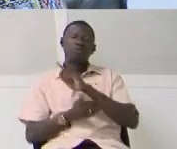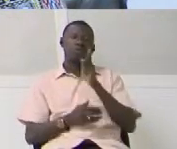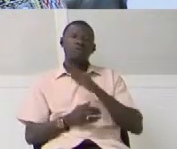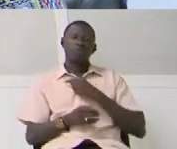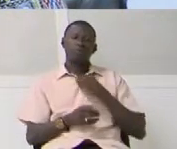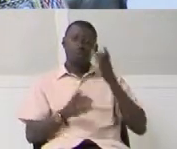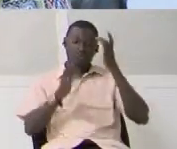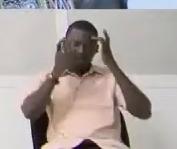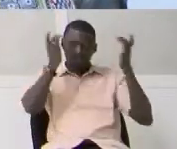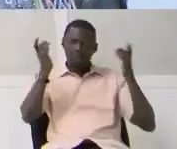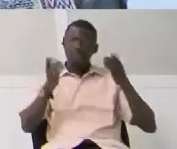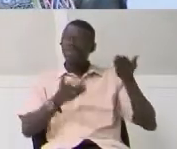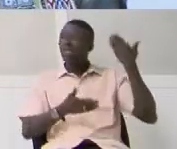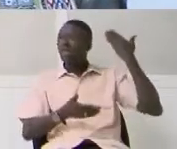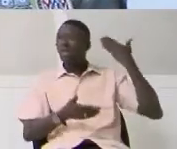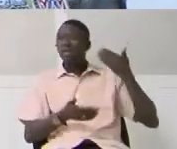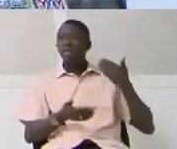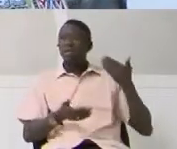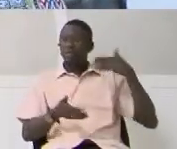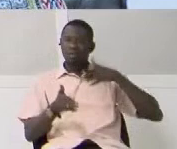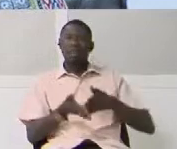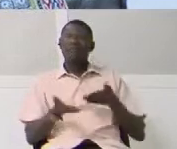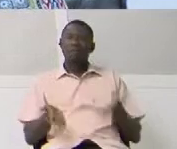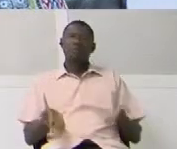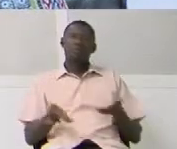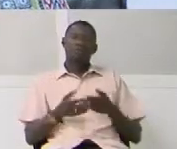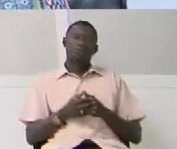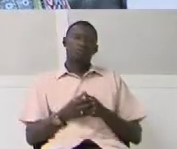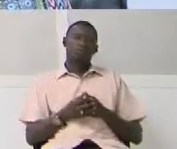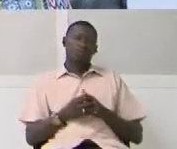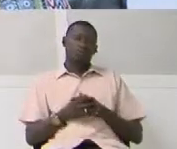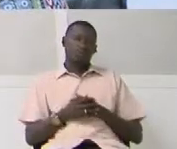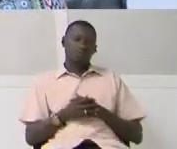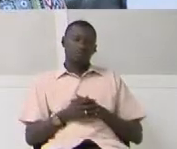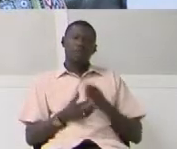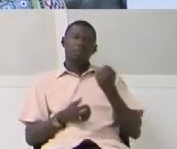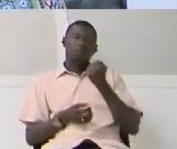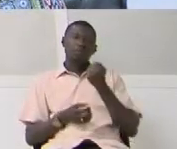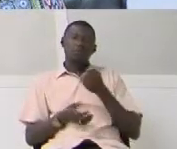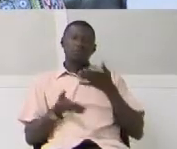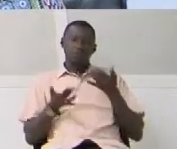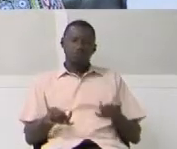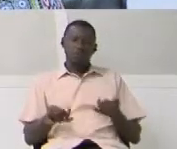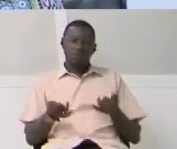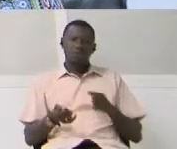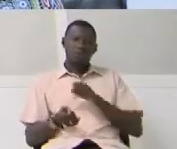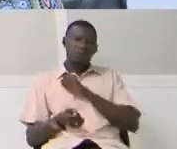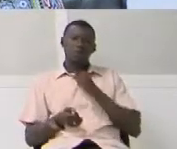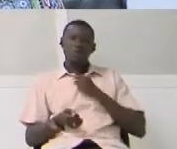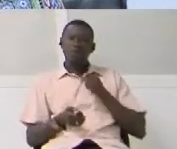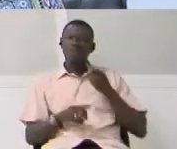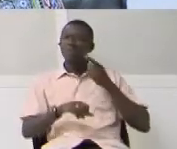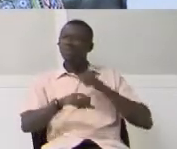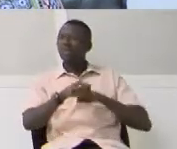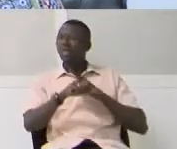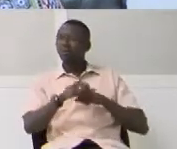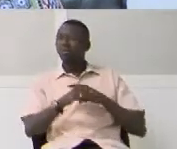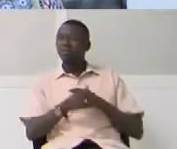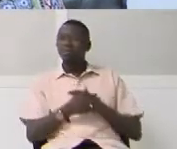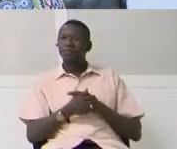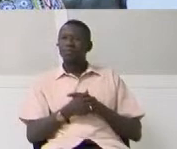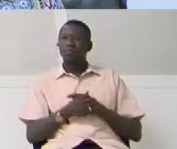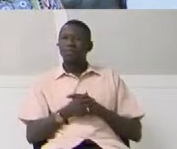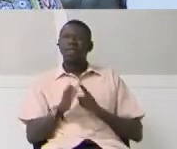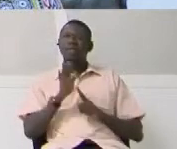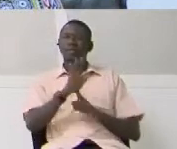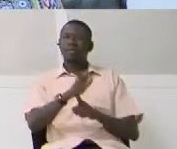experienced here in the past because tay ñun suñu generation because today our generation President